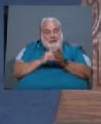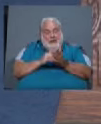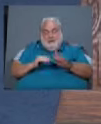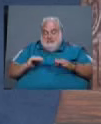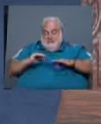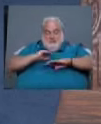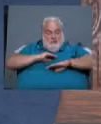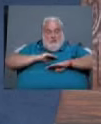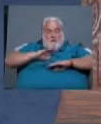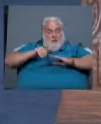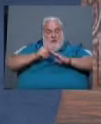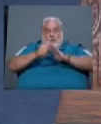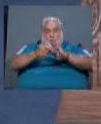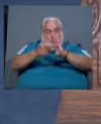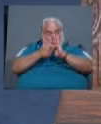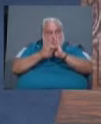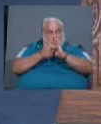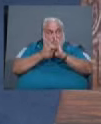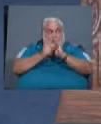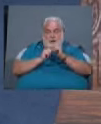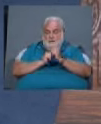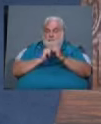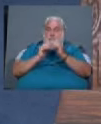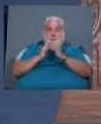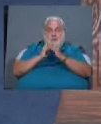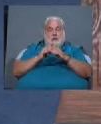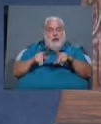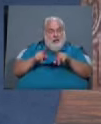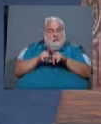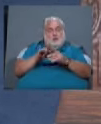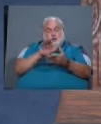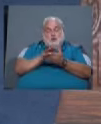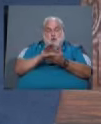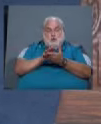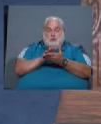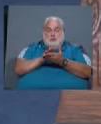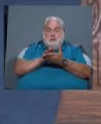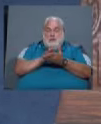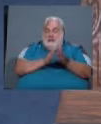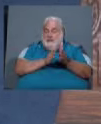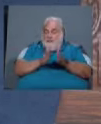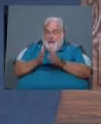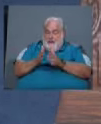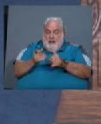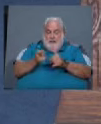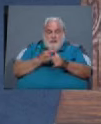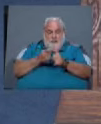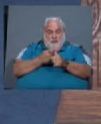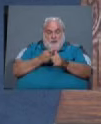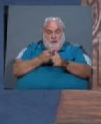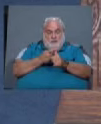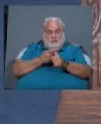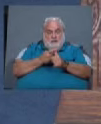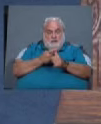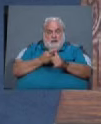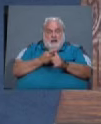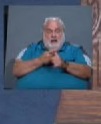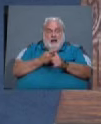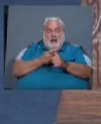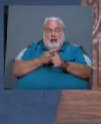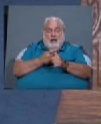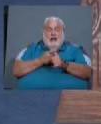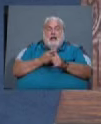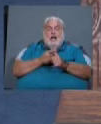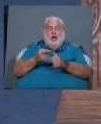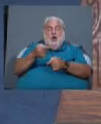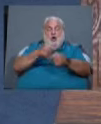is, it goes, it was built as a school, and the original planned commercial development that